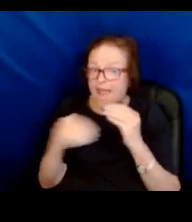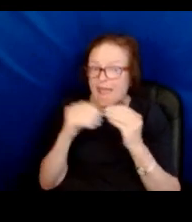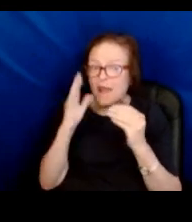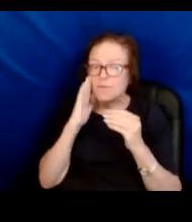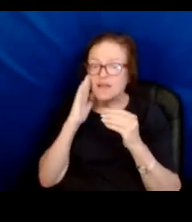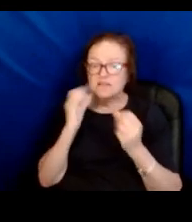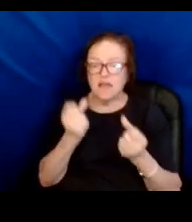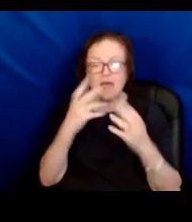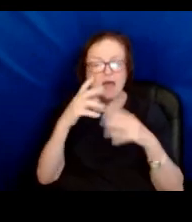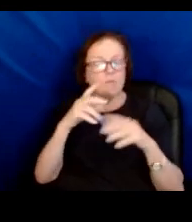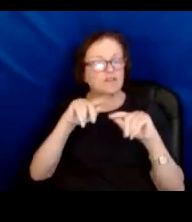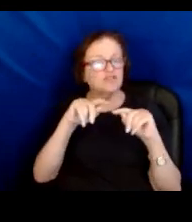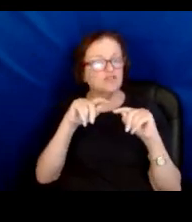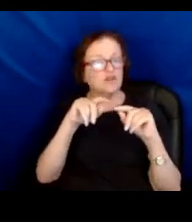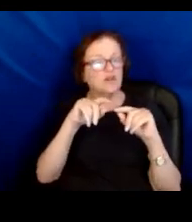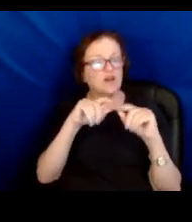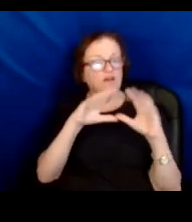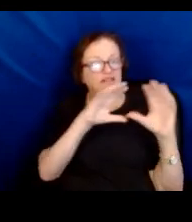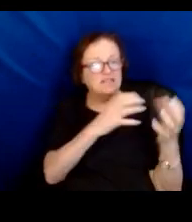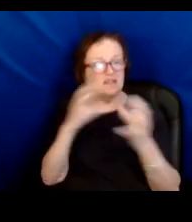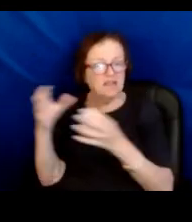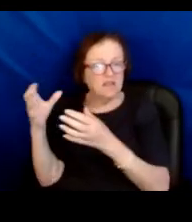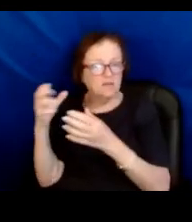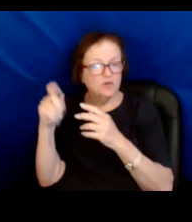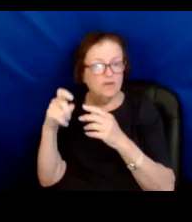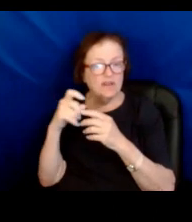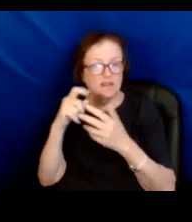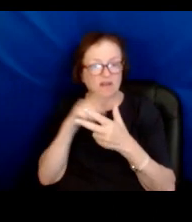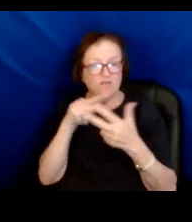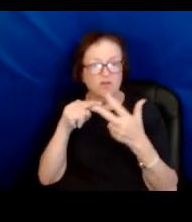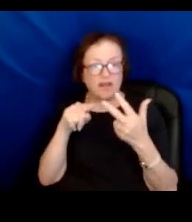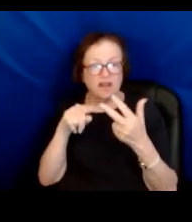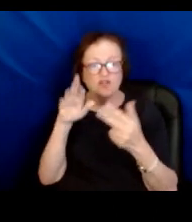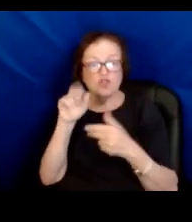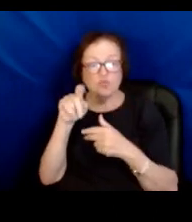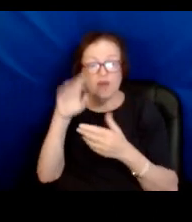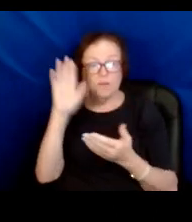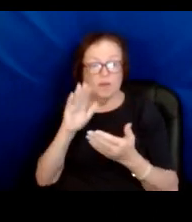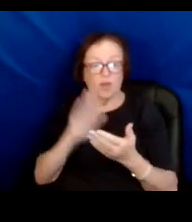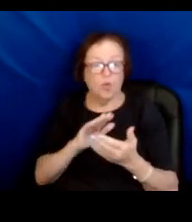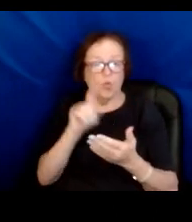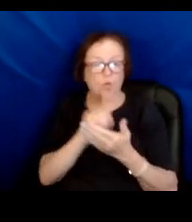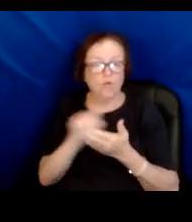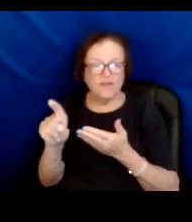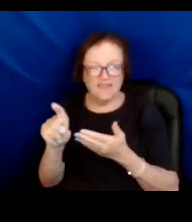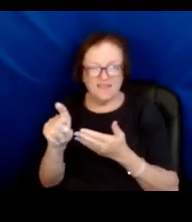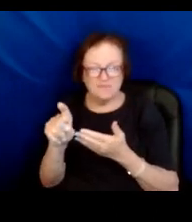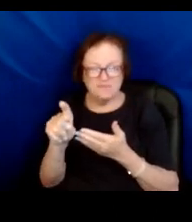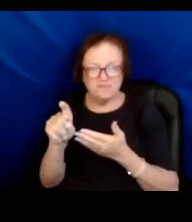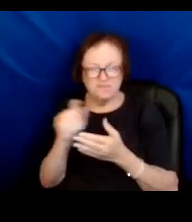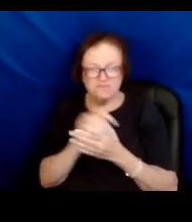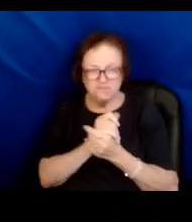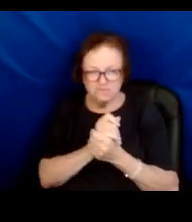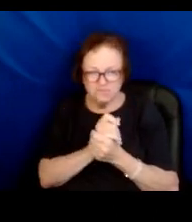change do we need to make in each of these three different directions to get our wait time down to below 1 week? And what we learned,